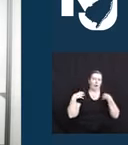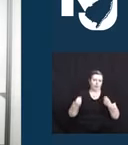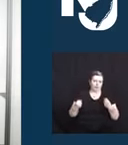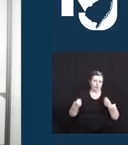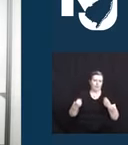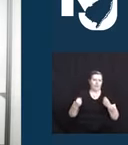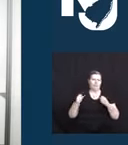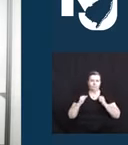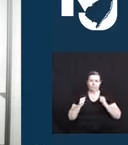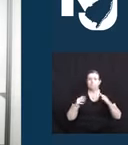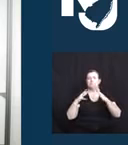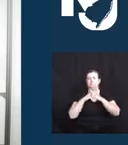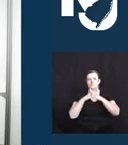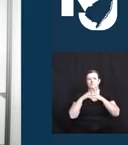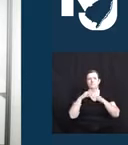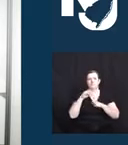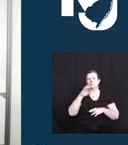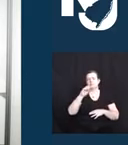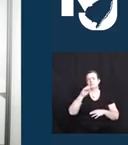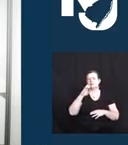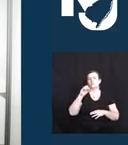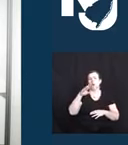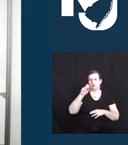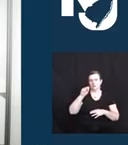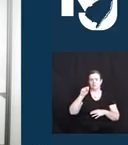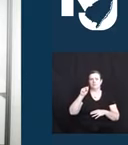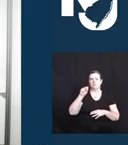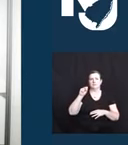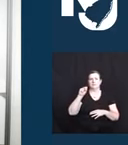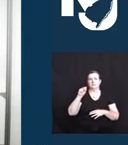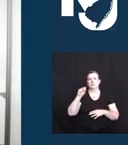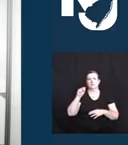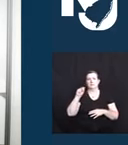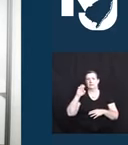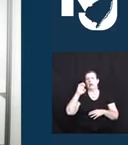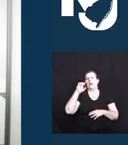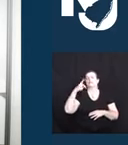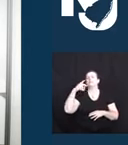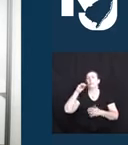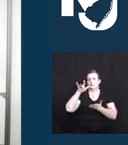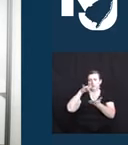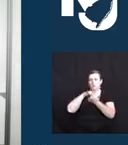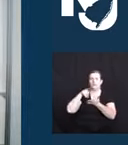in the Meadowlands Exposition Center in a little over a week's time.